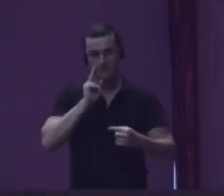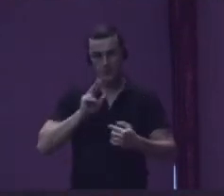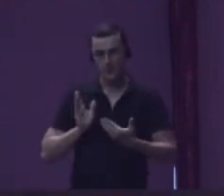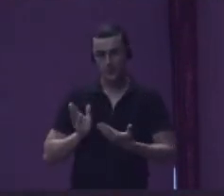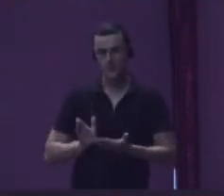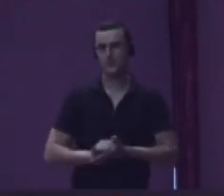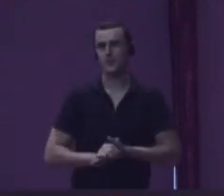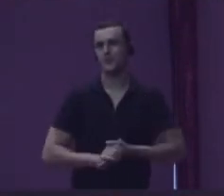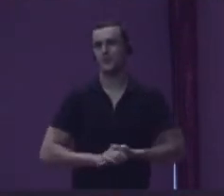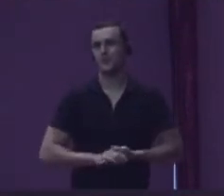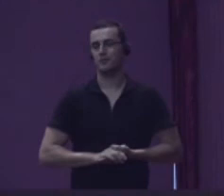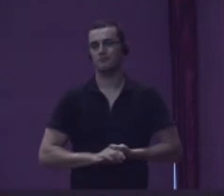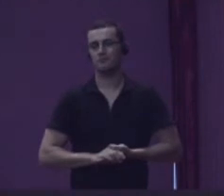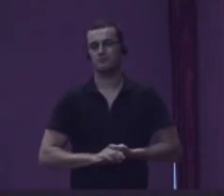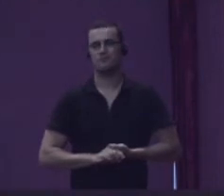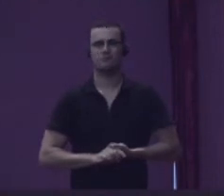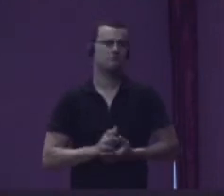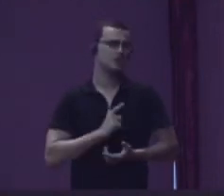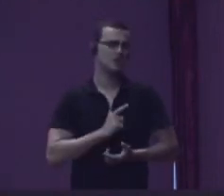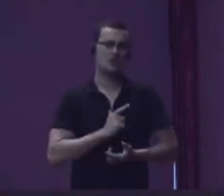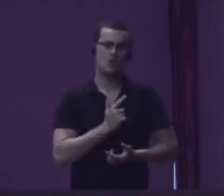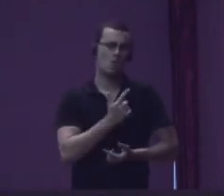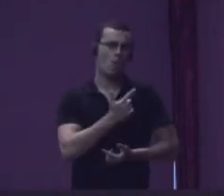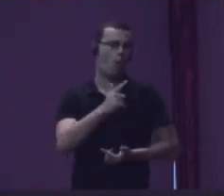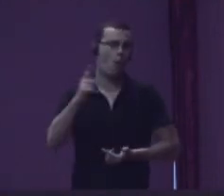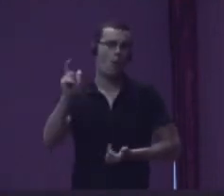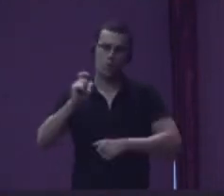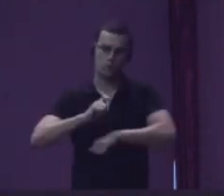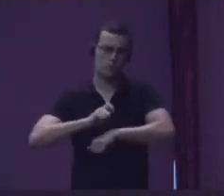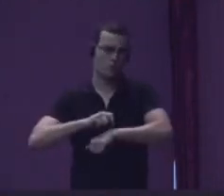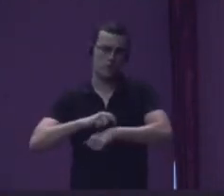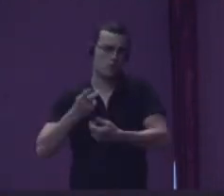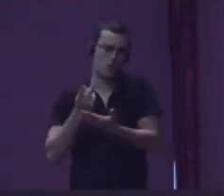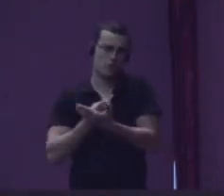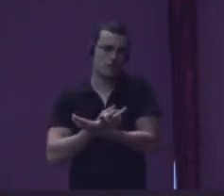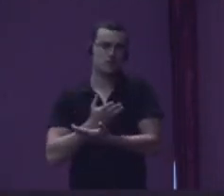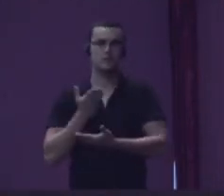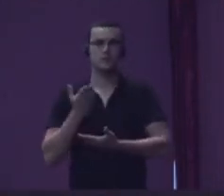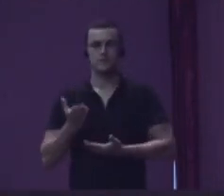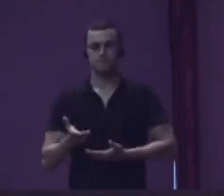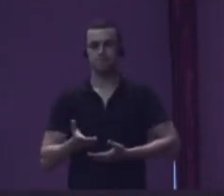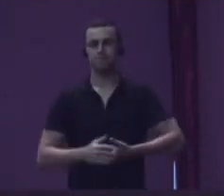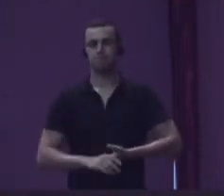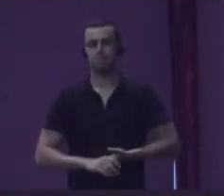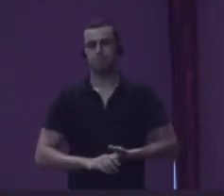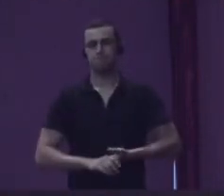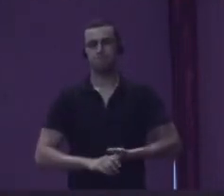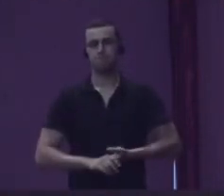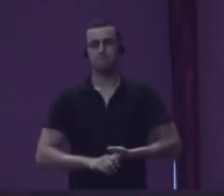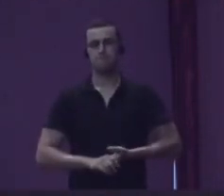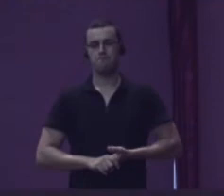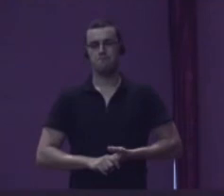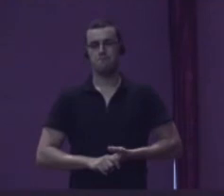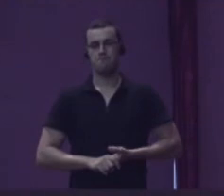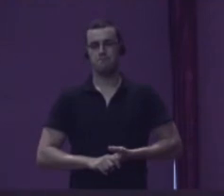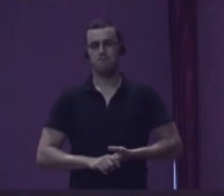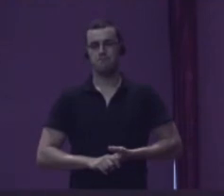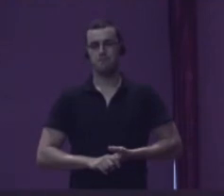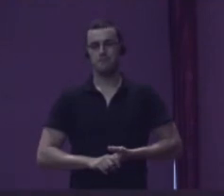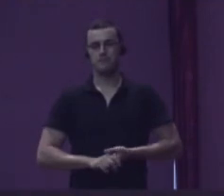In other situations, I'm trying to think of,